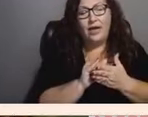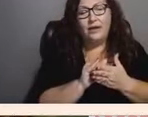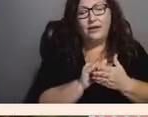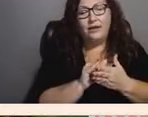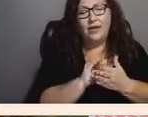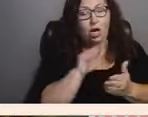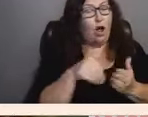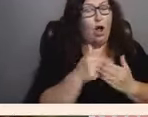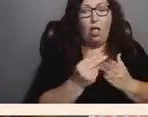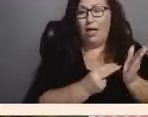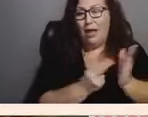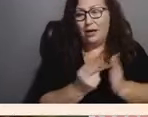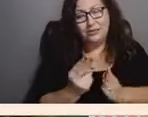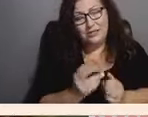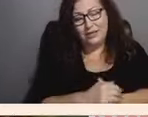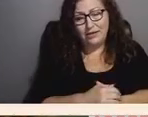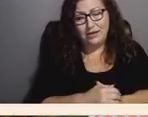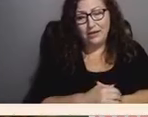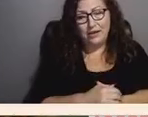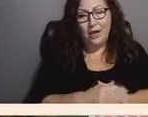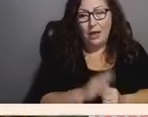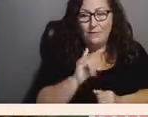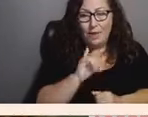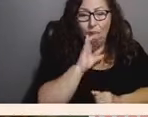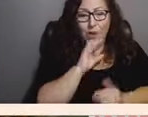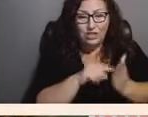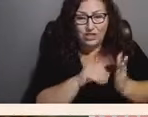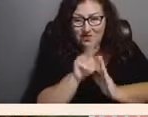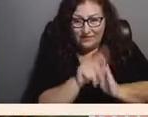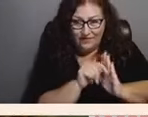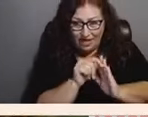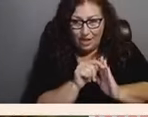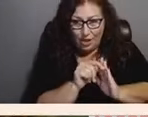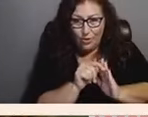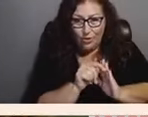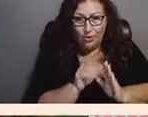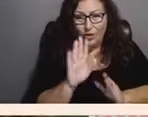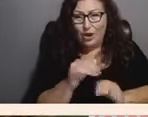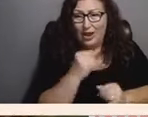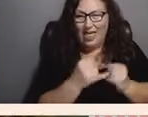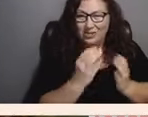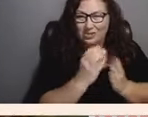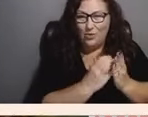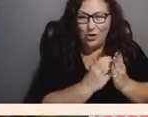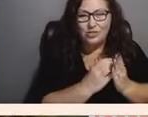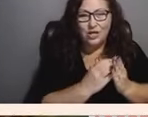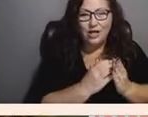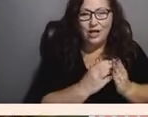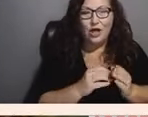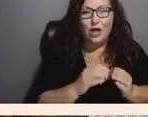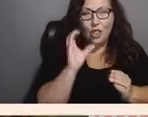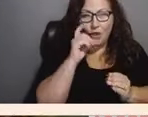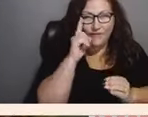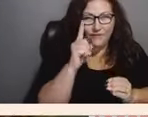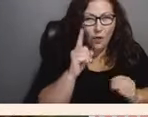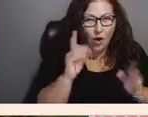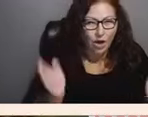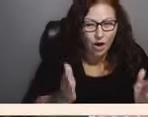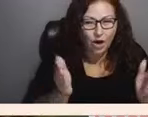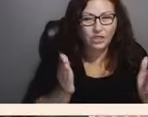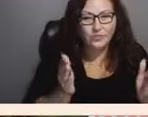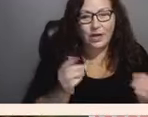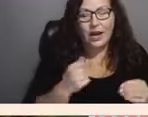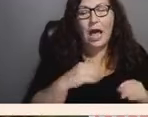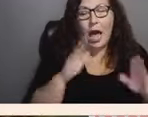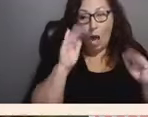honesty, by watching this video was your last course, looking for encouragement. I hope that something